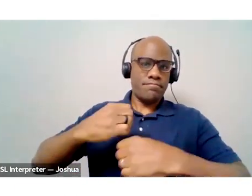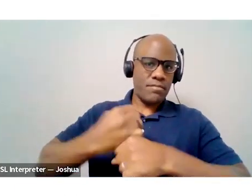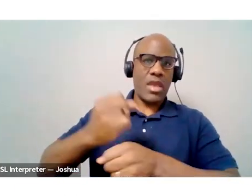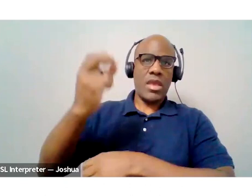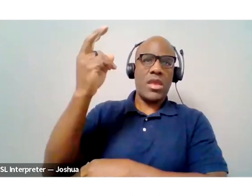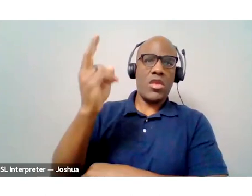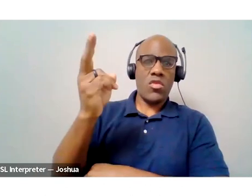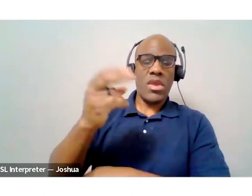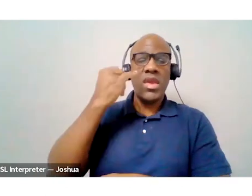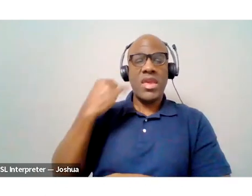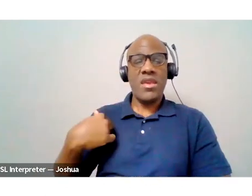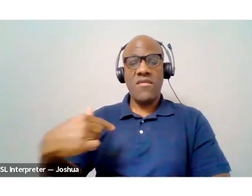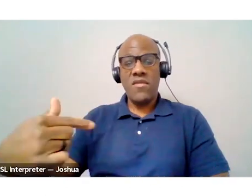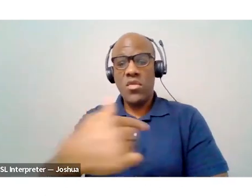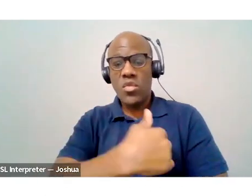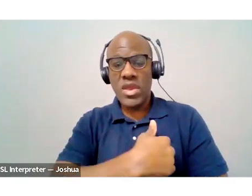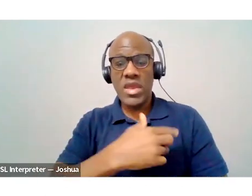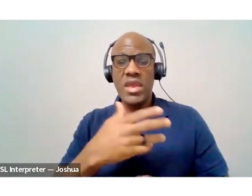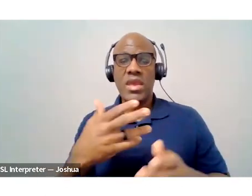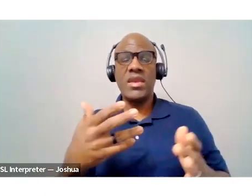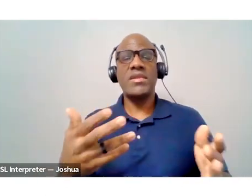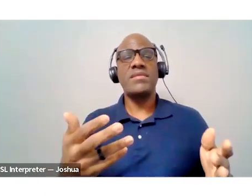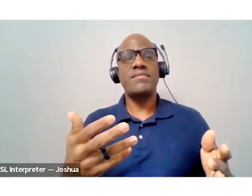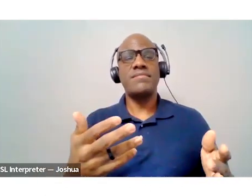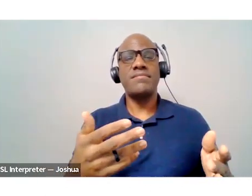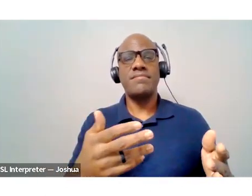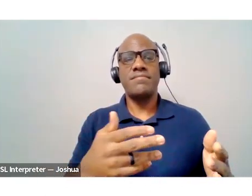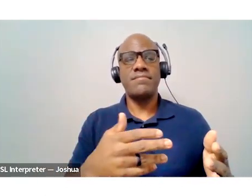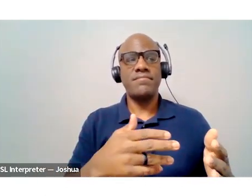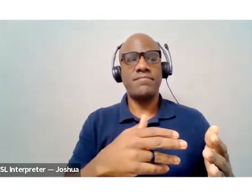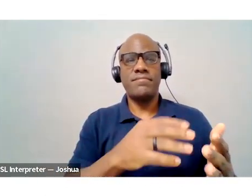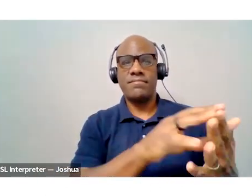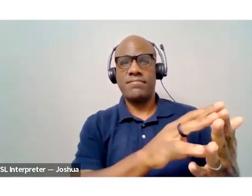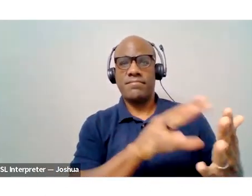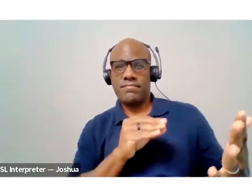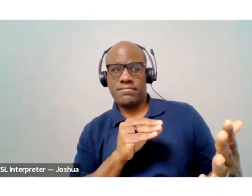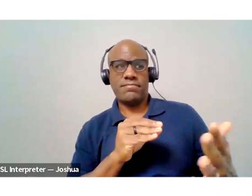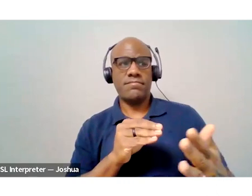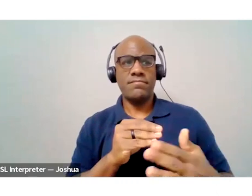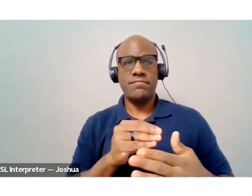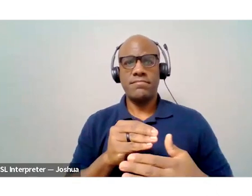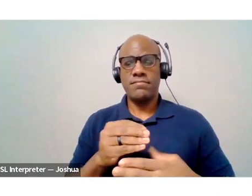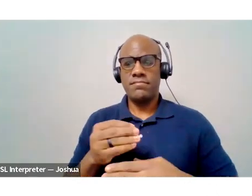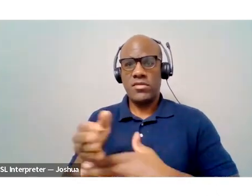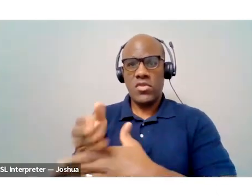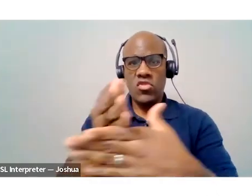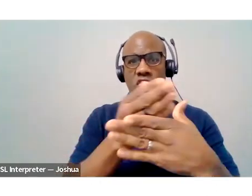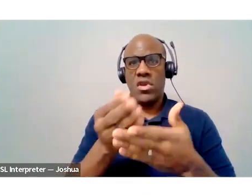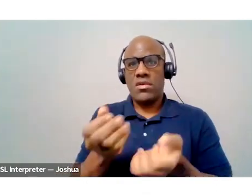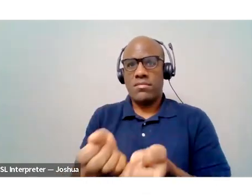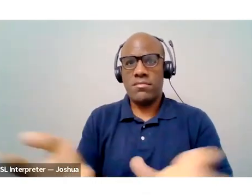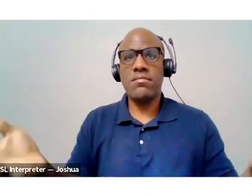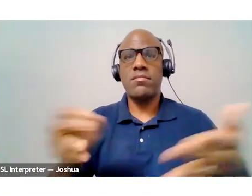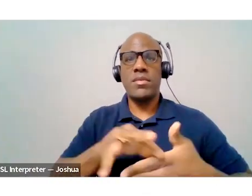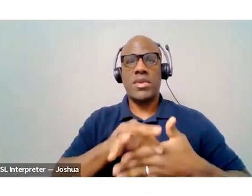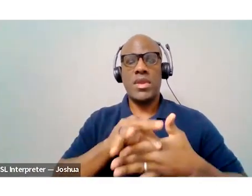through the reproduction of this content, are part of this world